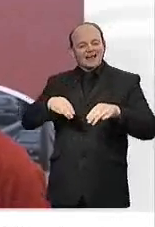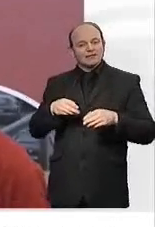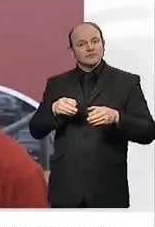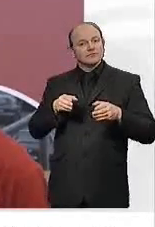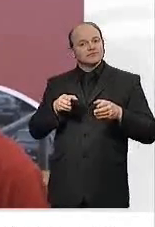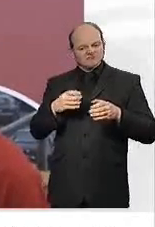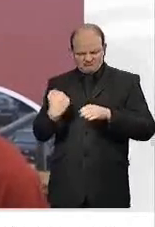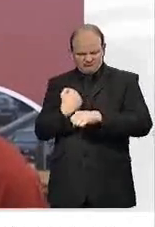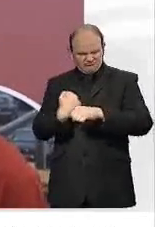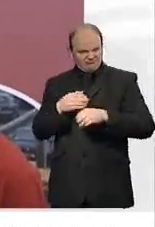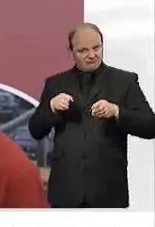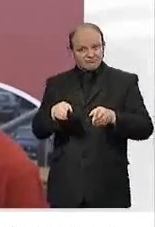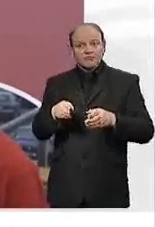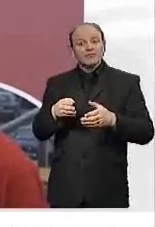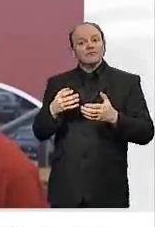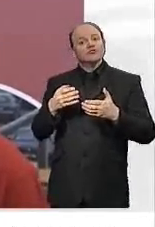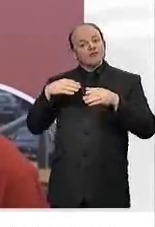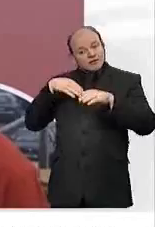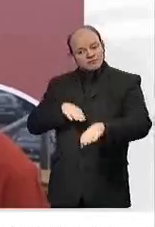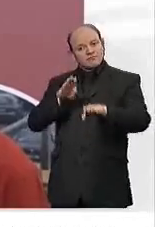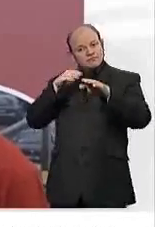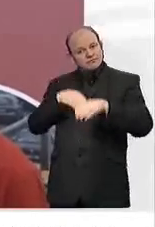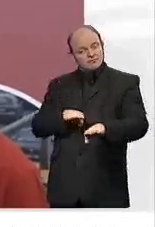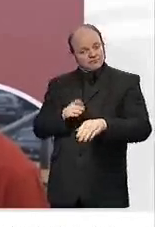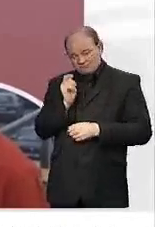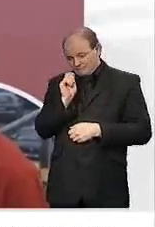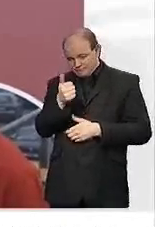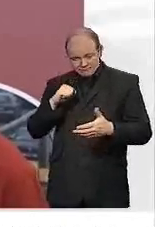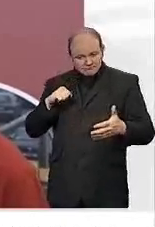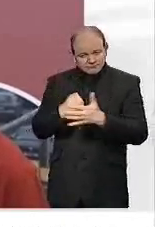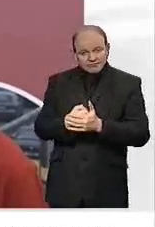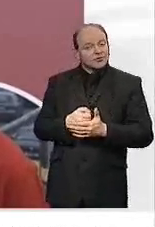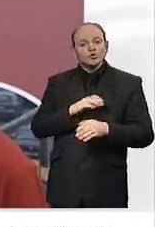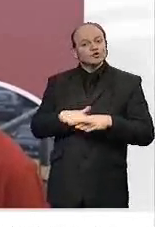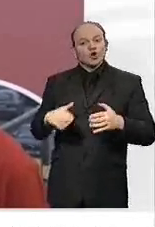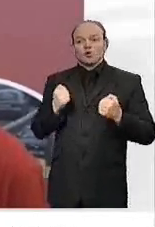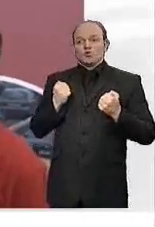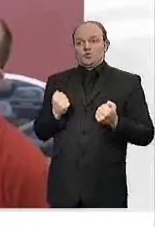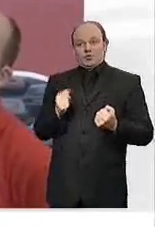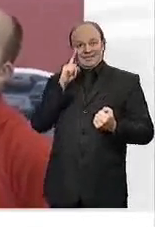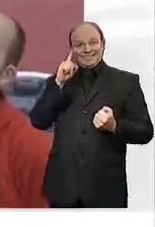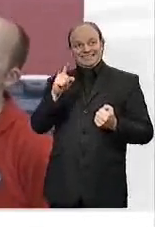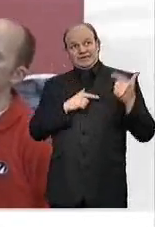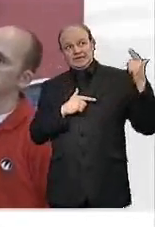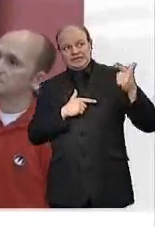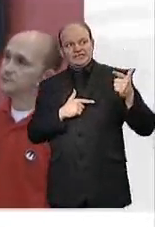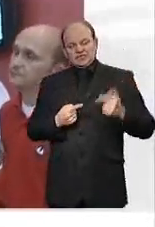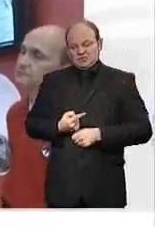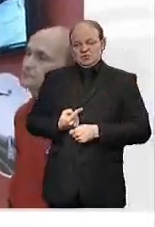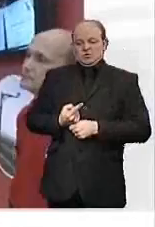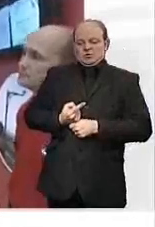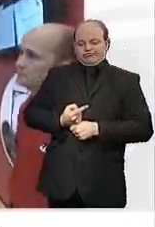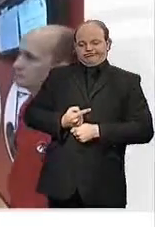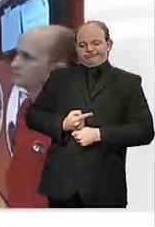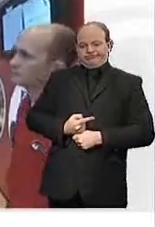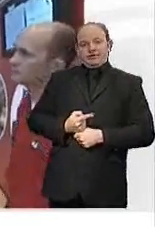at a uniform, steady rate, and that's why there are fewer collisions and that's why there are fewer casualties. In terms of casualties or fatalities,